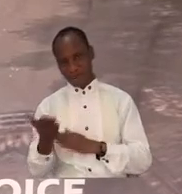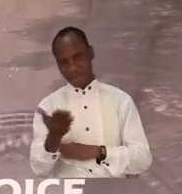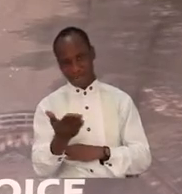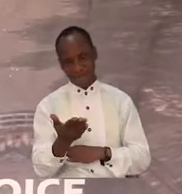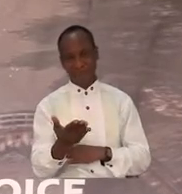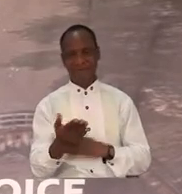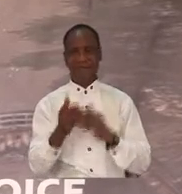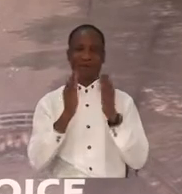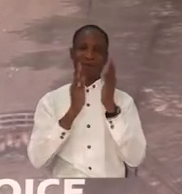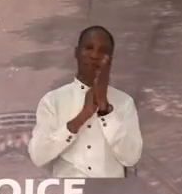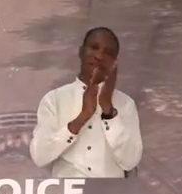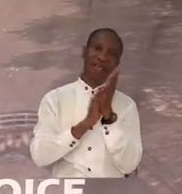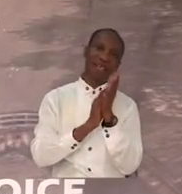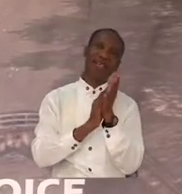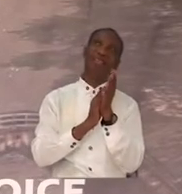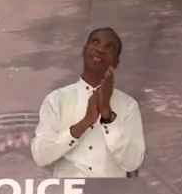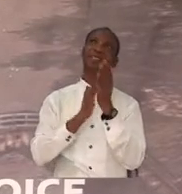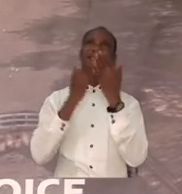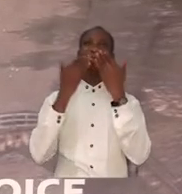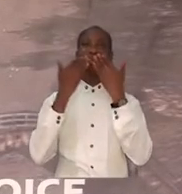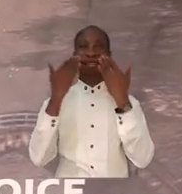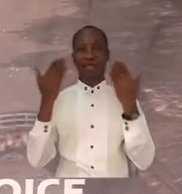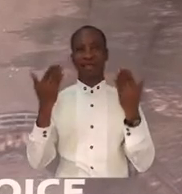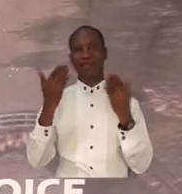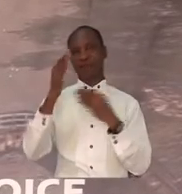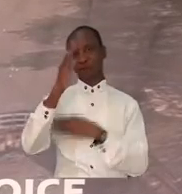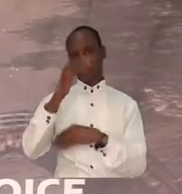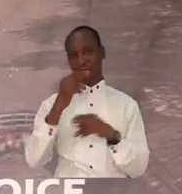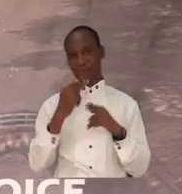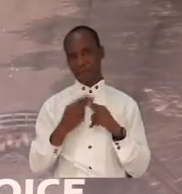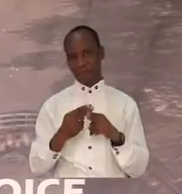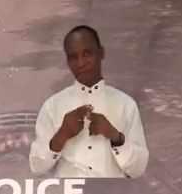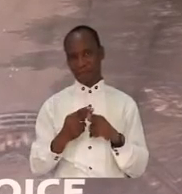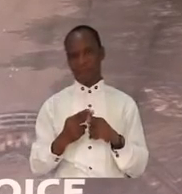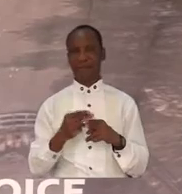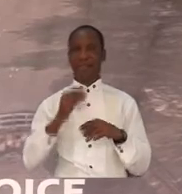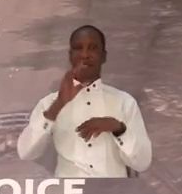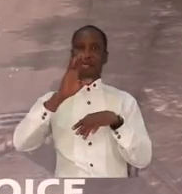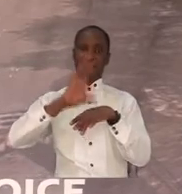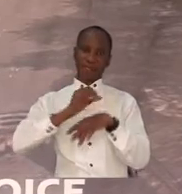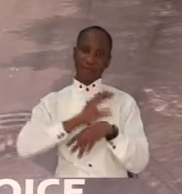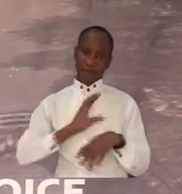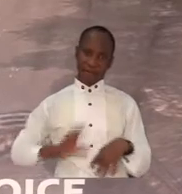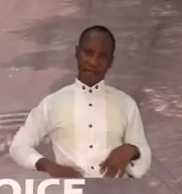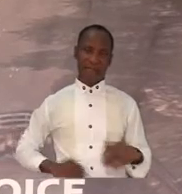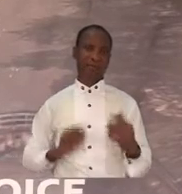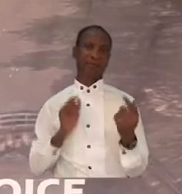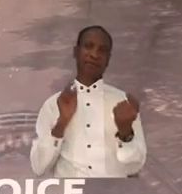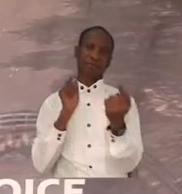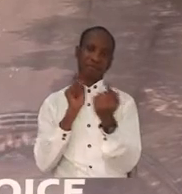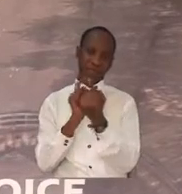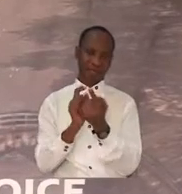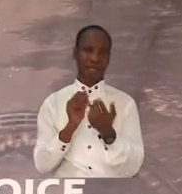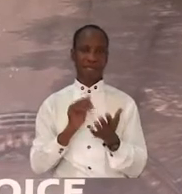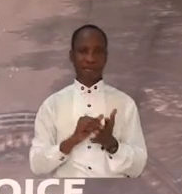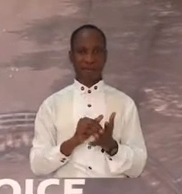Tuntumka Yankopon, de so am I at Nassi. Church of Christ, yes, I know a sheer bew. Ye better try a dish yano